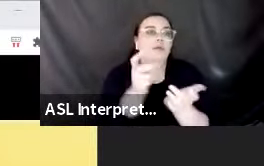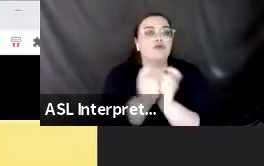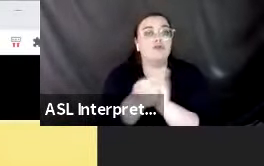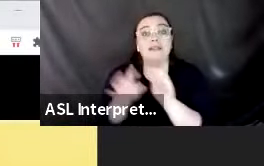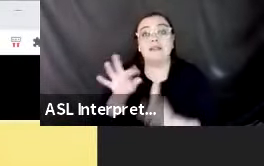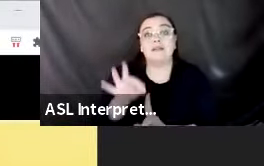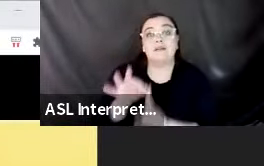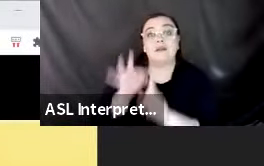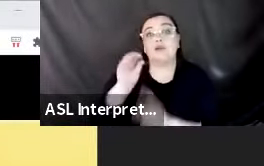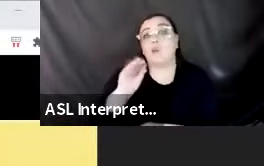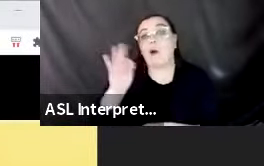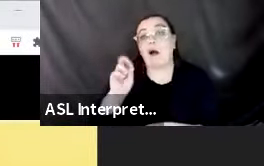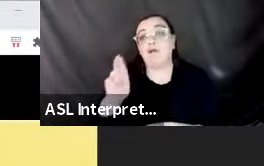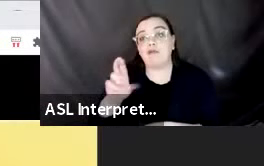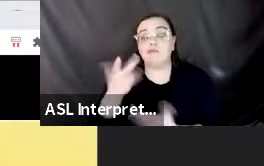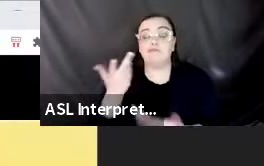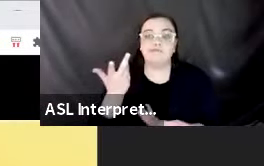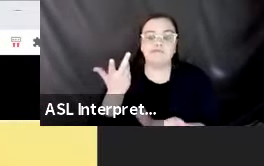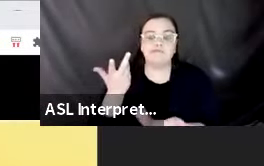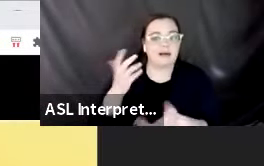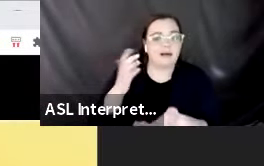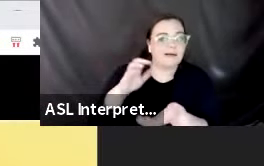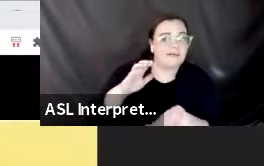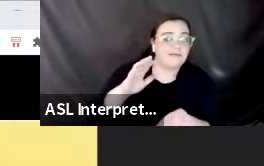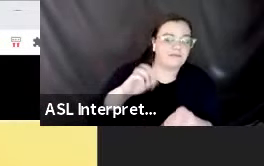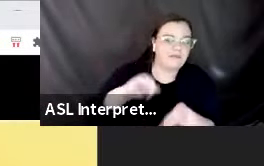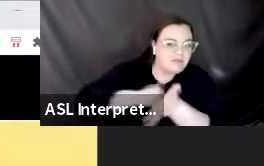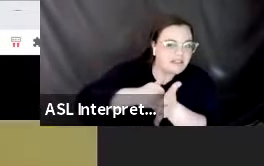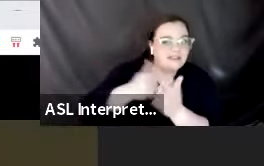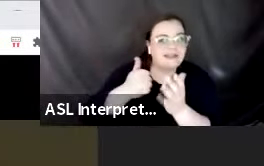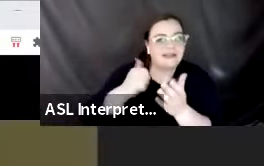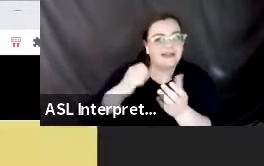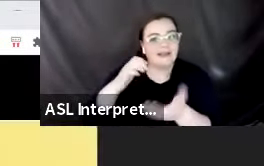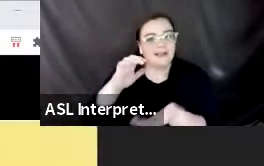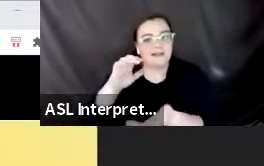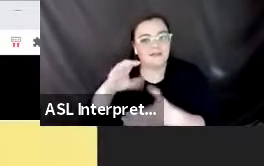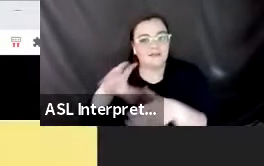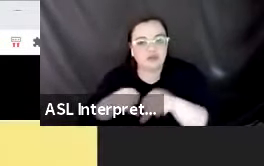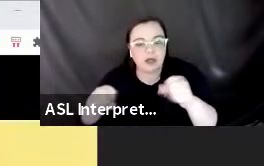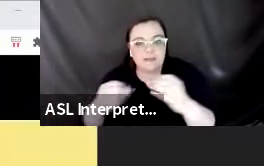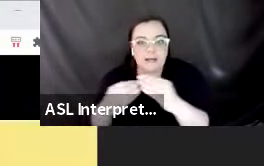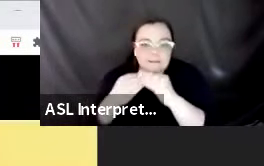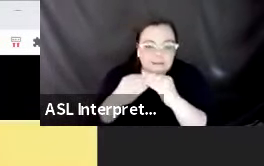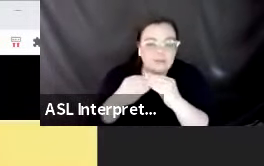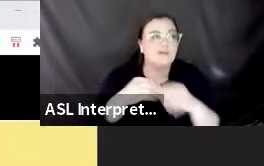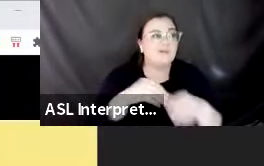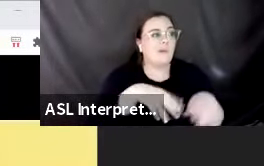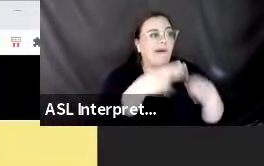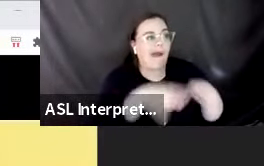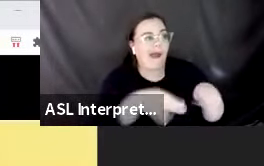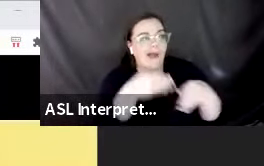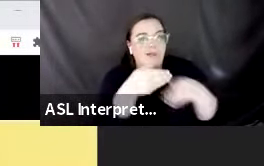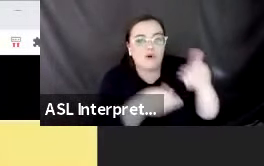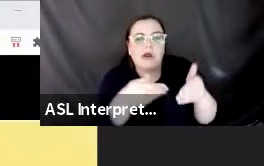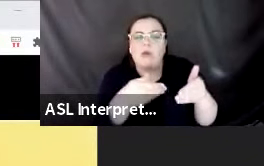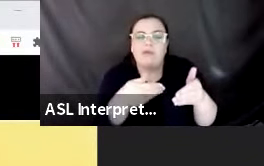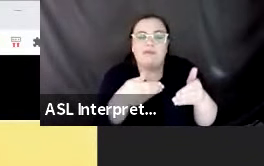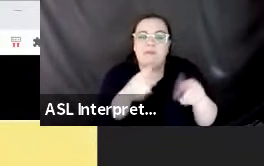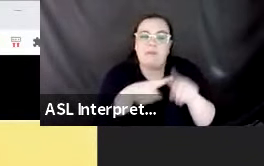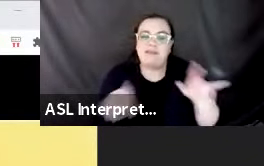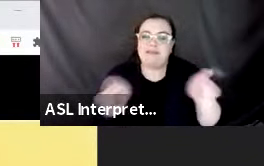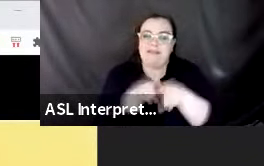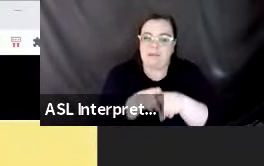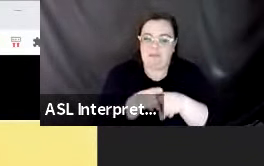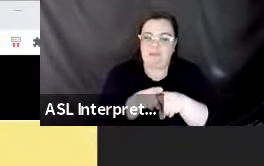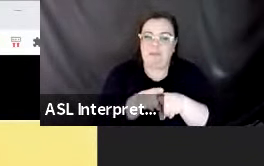sausage to an egg burrito, and these are all allowed under the permitted edits. Now we have something called paid edits. And